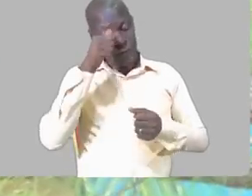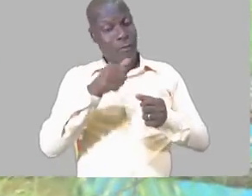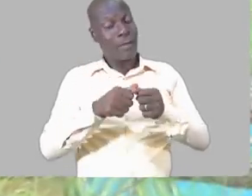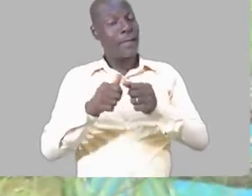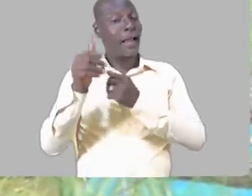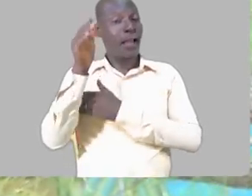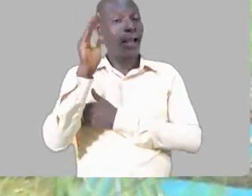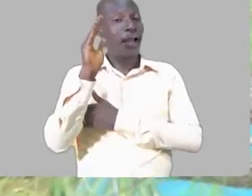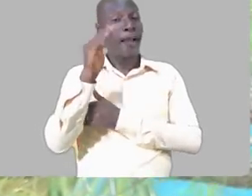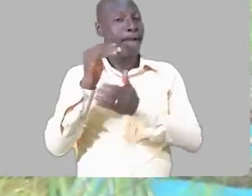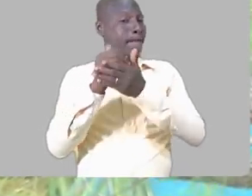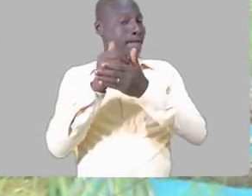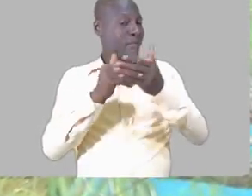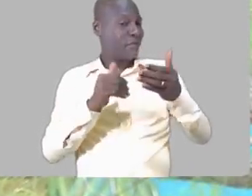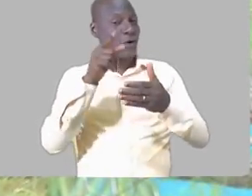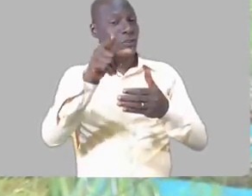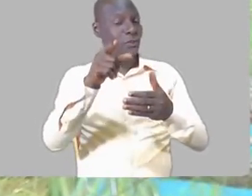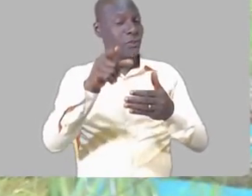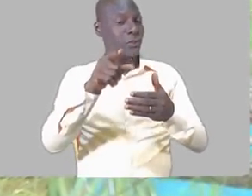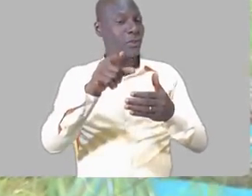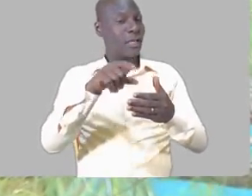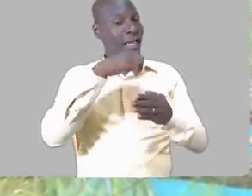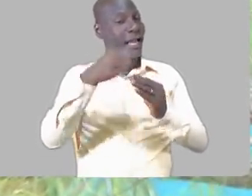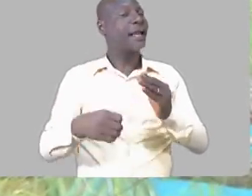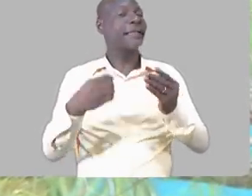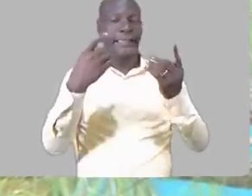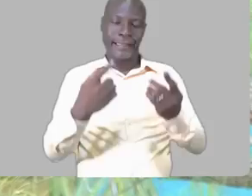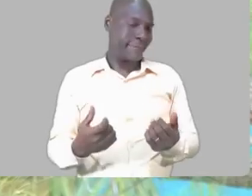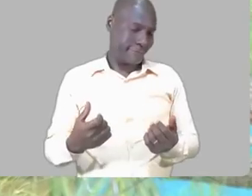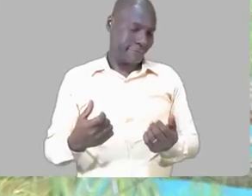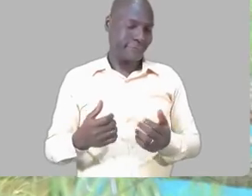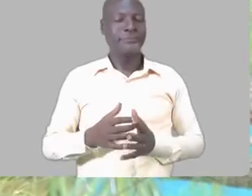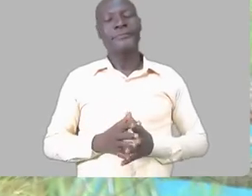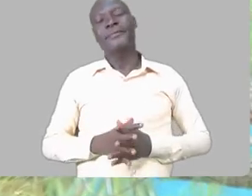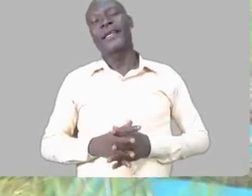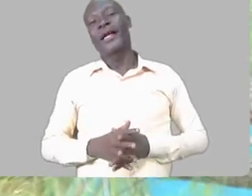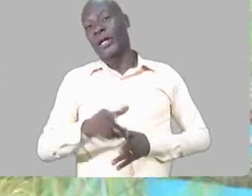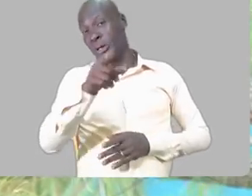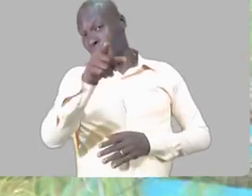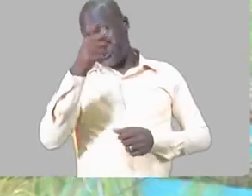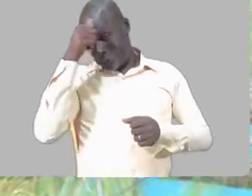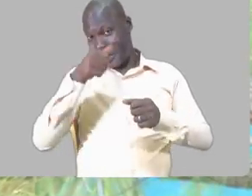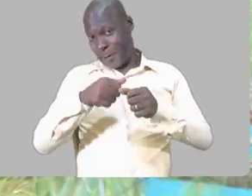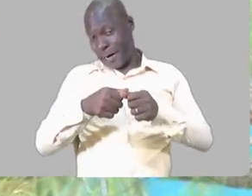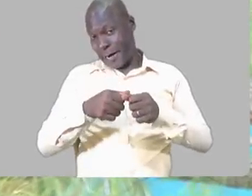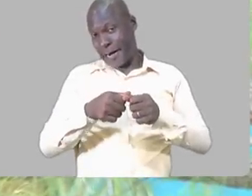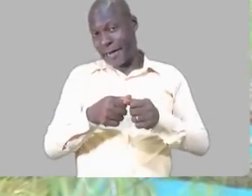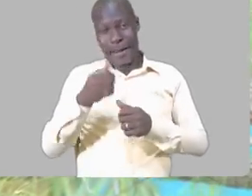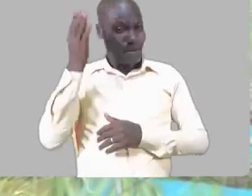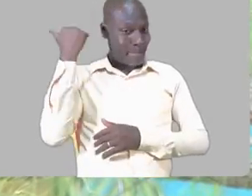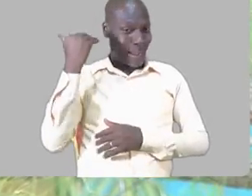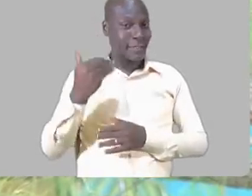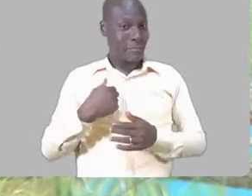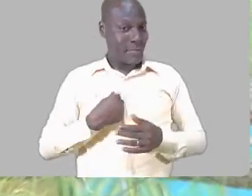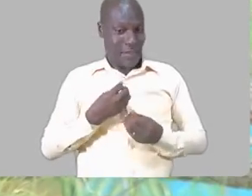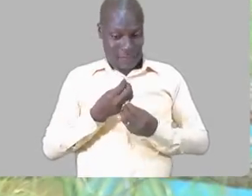onyankopon ansa na sa ebre no aba abeduro. Sir, okay, what do you last week, me